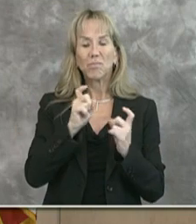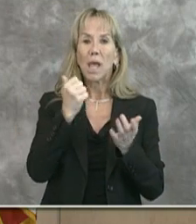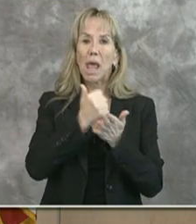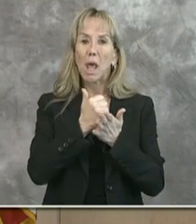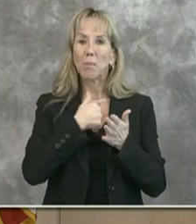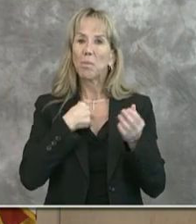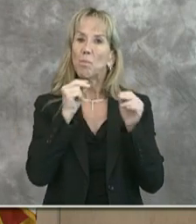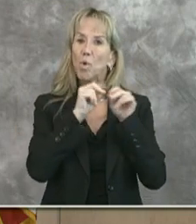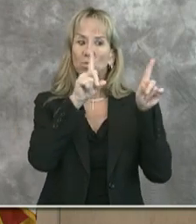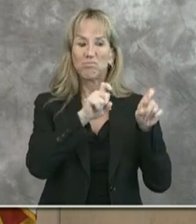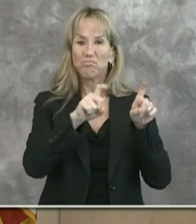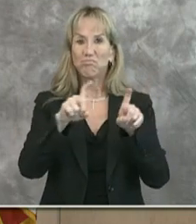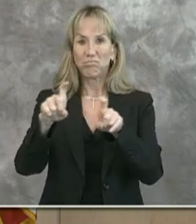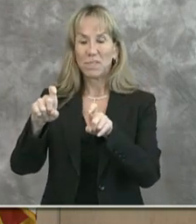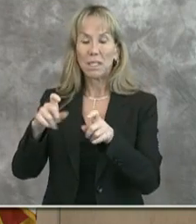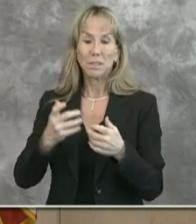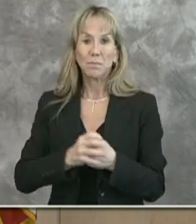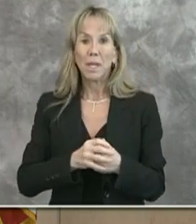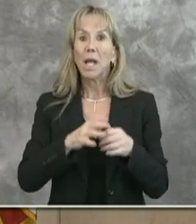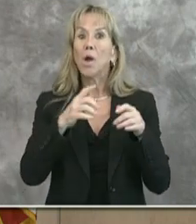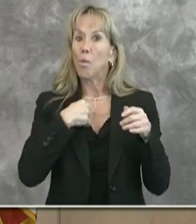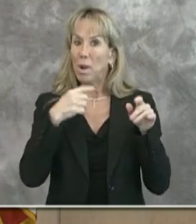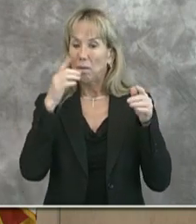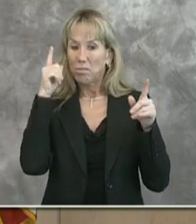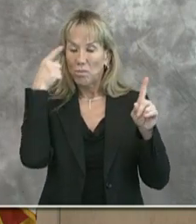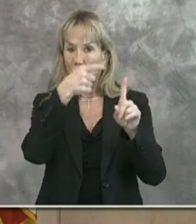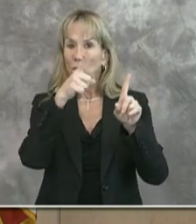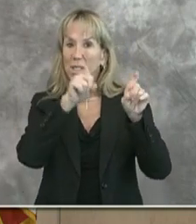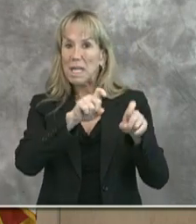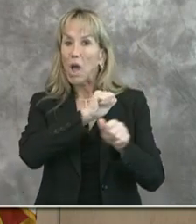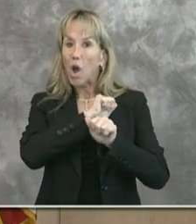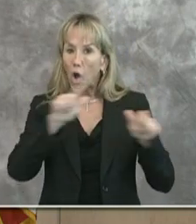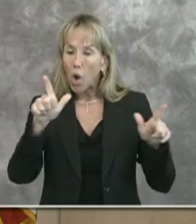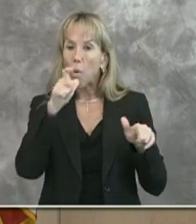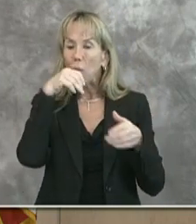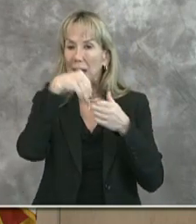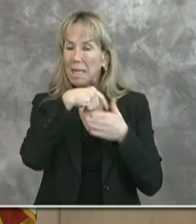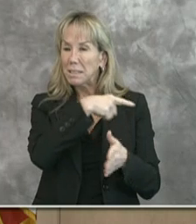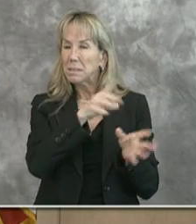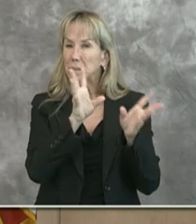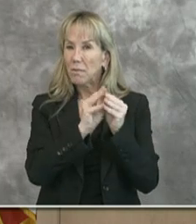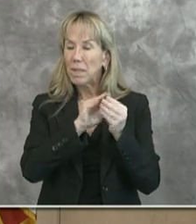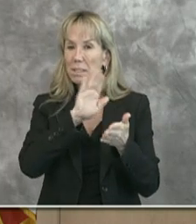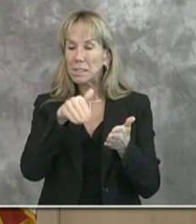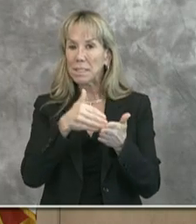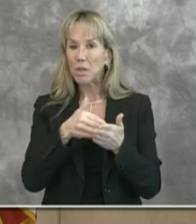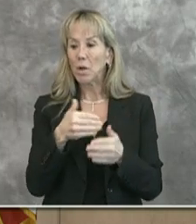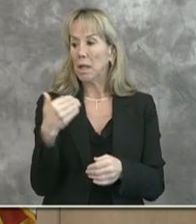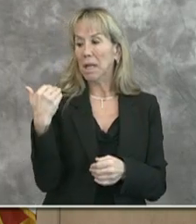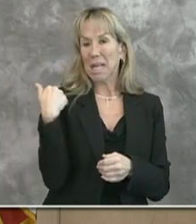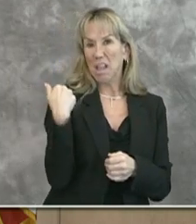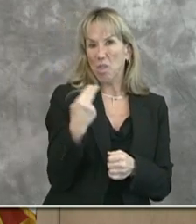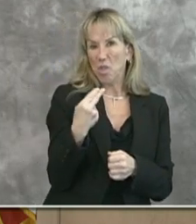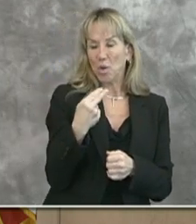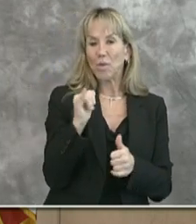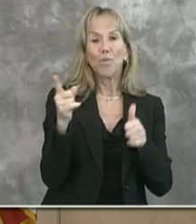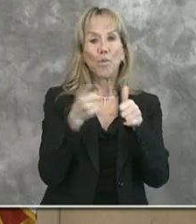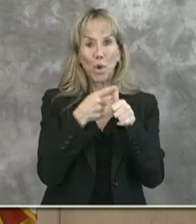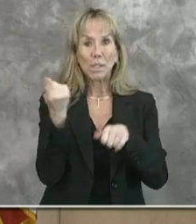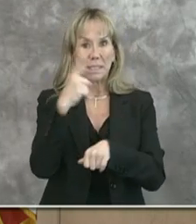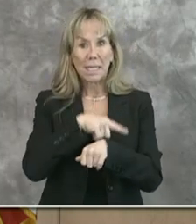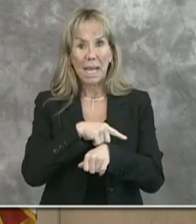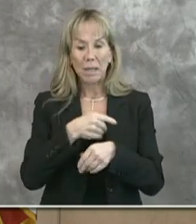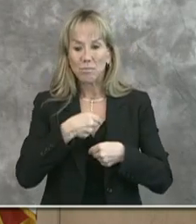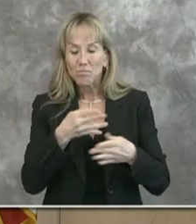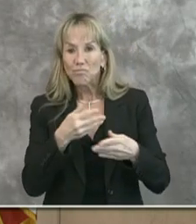begin the process of testing everyone in the Convention Center. That began on Thursday. It was the first day they did any testing. They had to get set up and